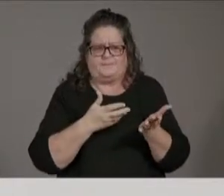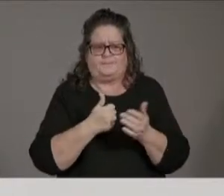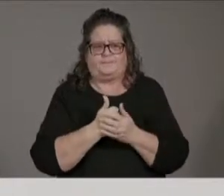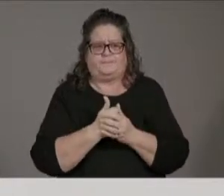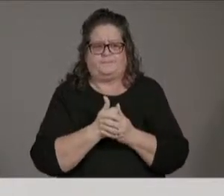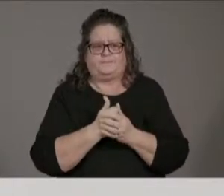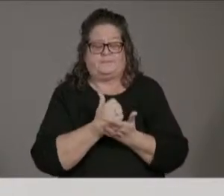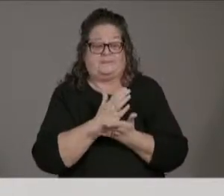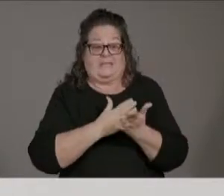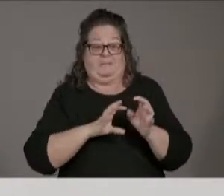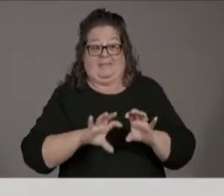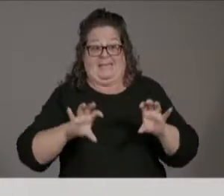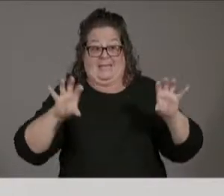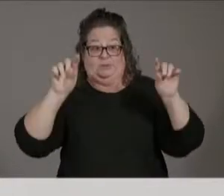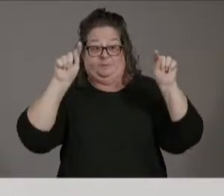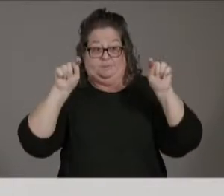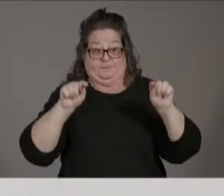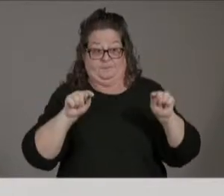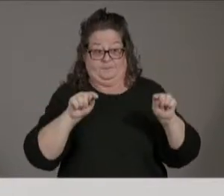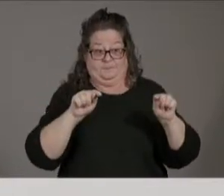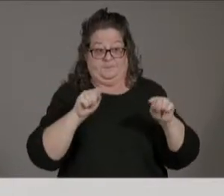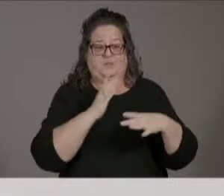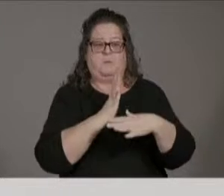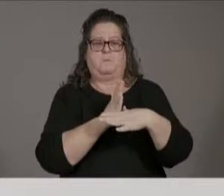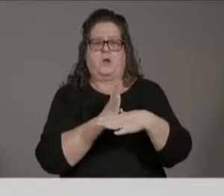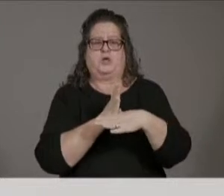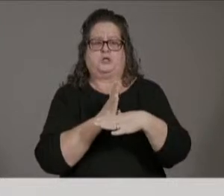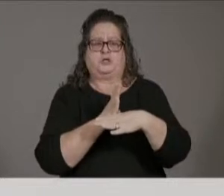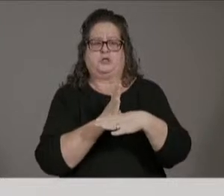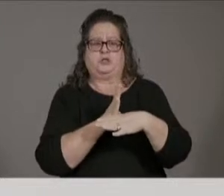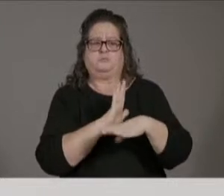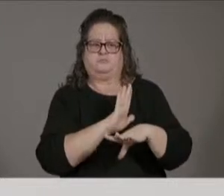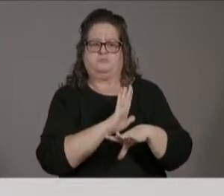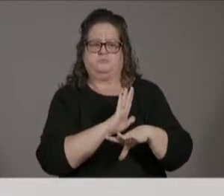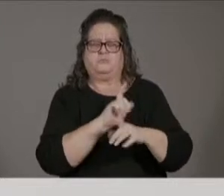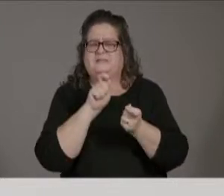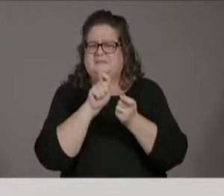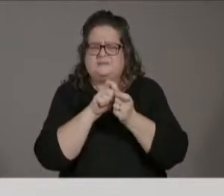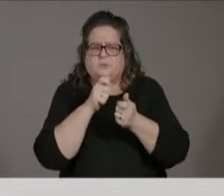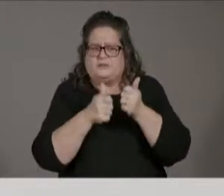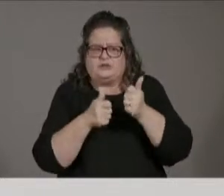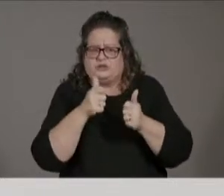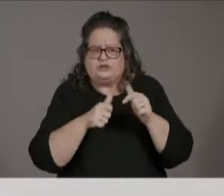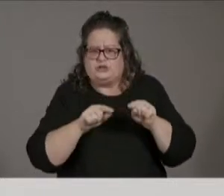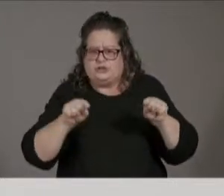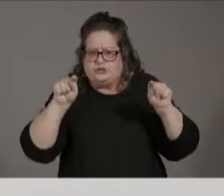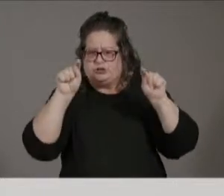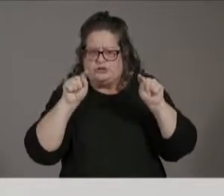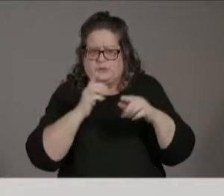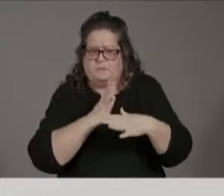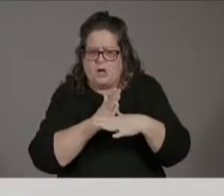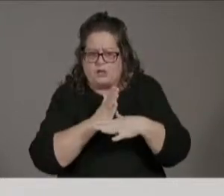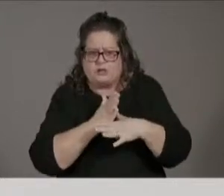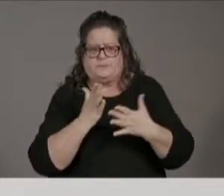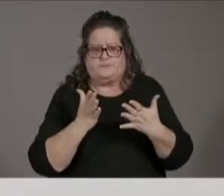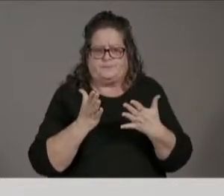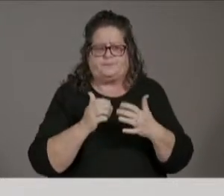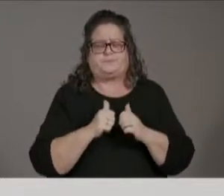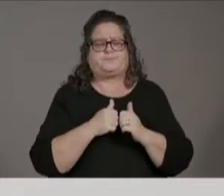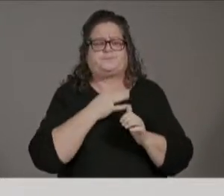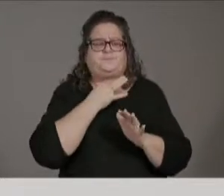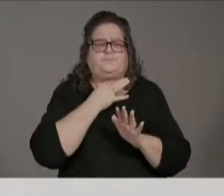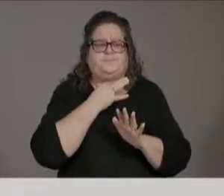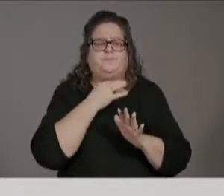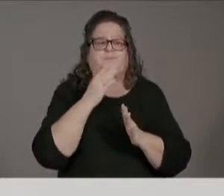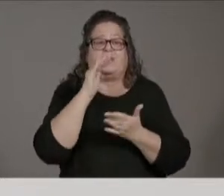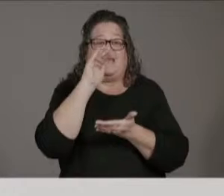phase. Can you specify which one those are? And if you could talk about what easing restrictions, like exactly what that would look like.